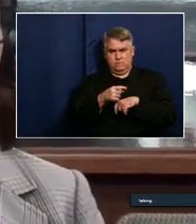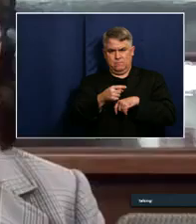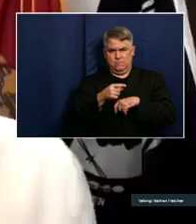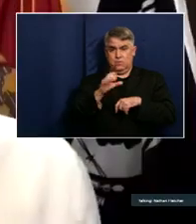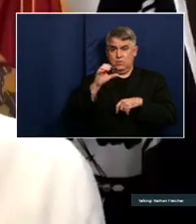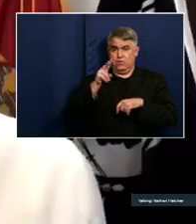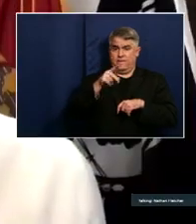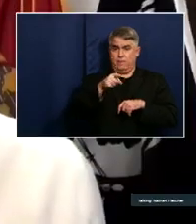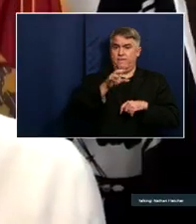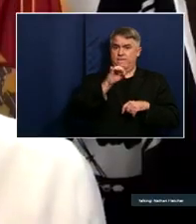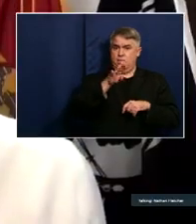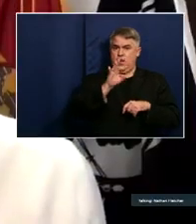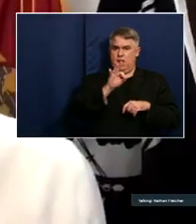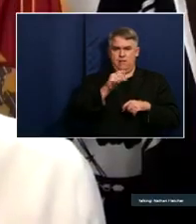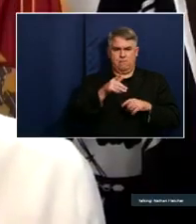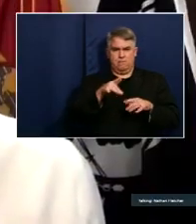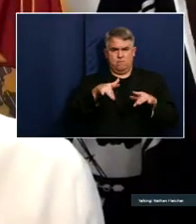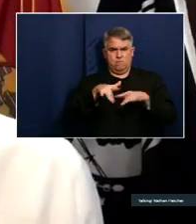Yeah,